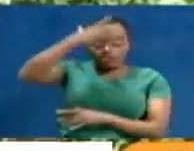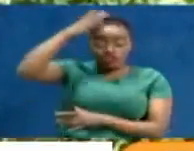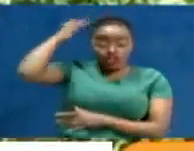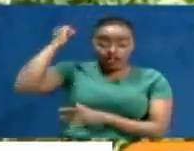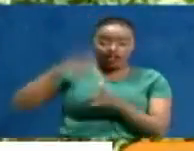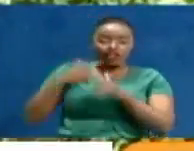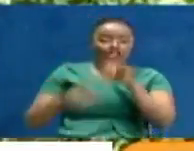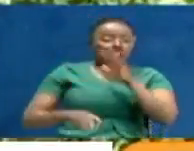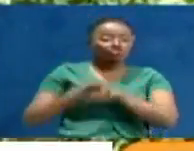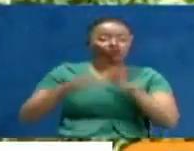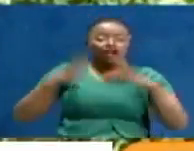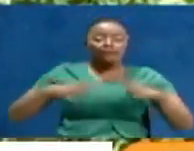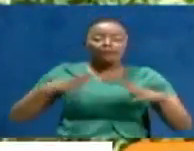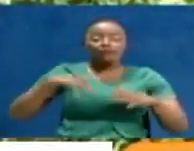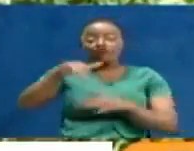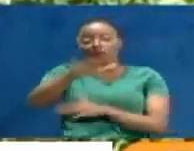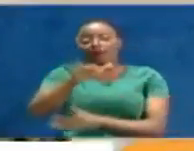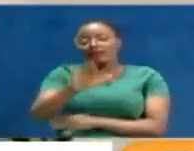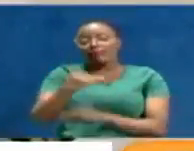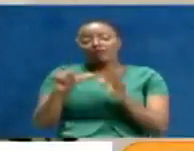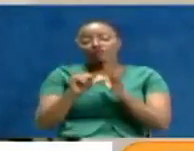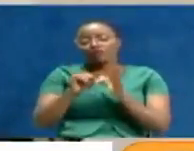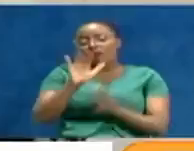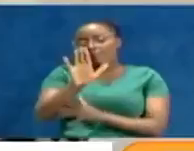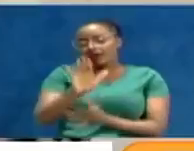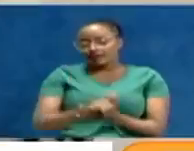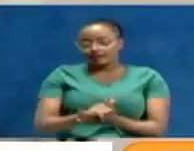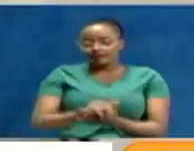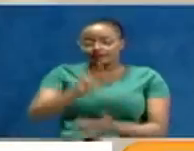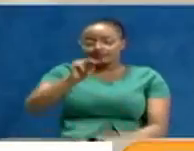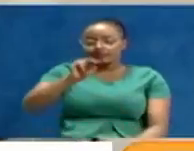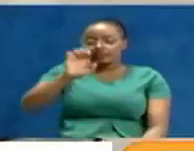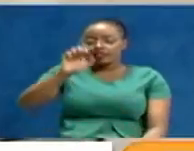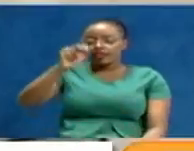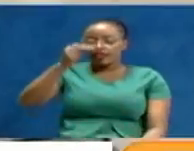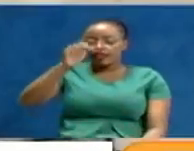watu kutoka kwa compound yake. Hiyo ndio shida yake. Nehemiah,